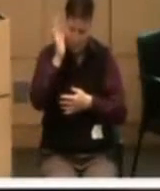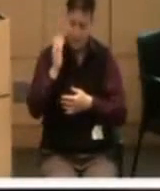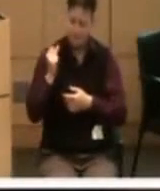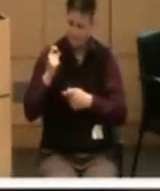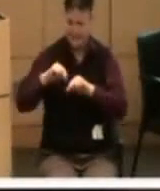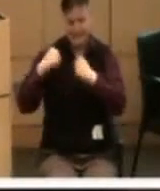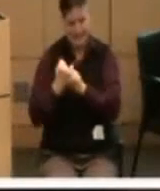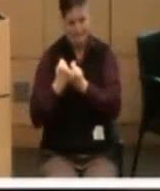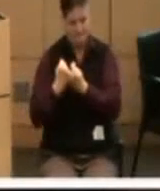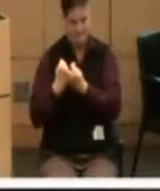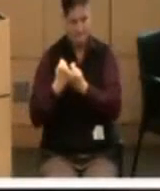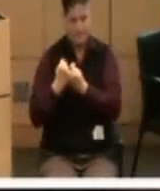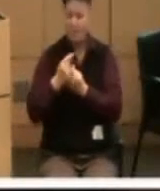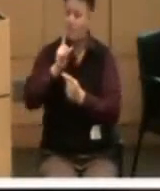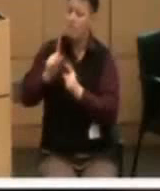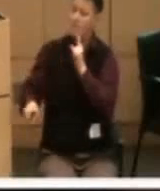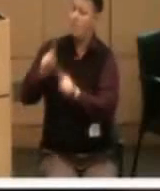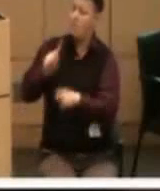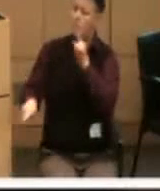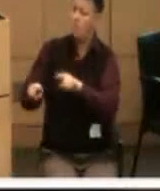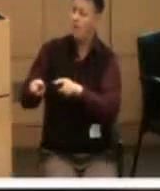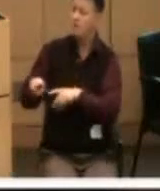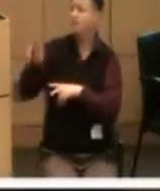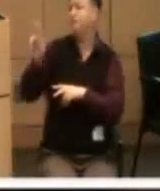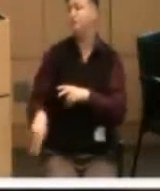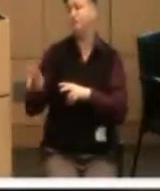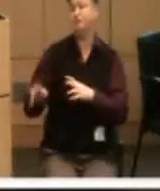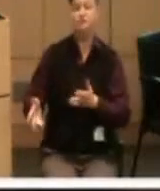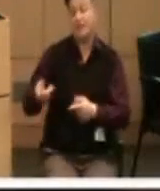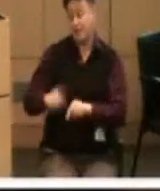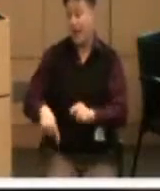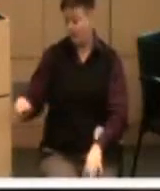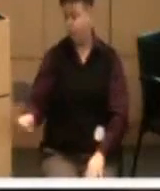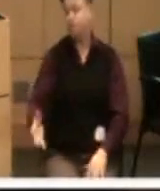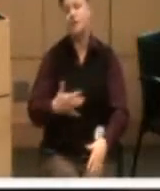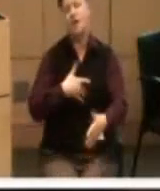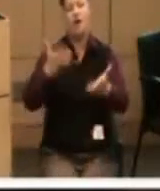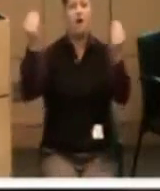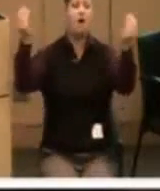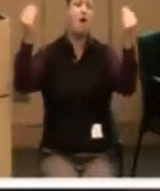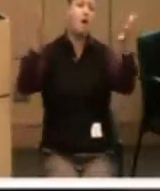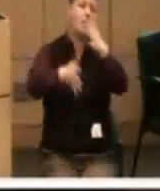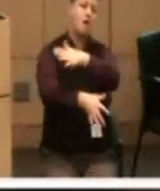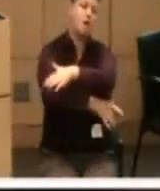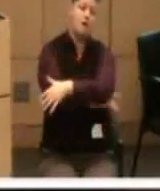members with them, but not to make them feel bad because they can't keep that hearing aid on the small child.